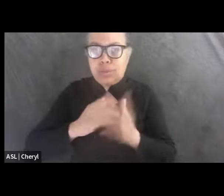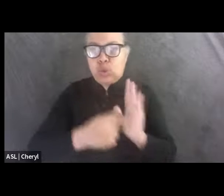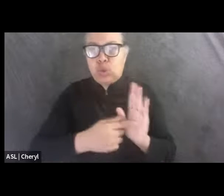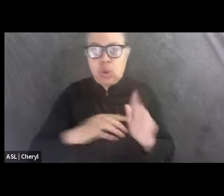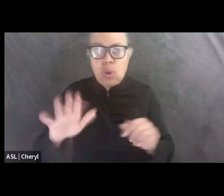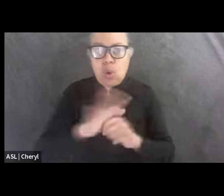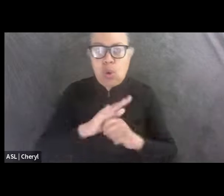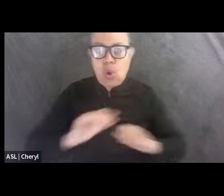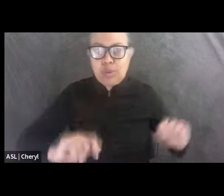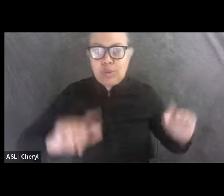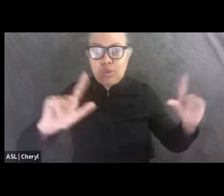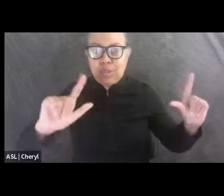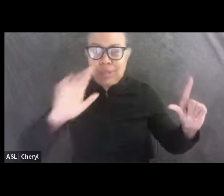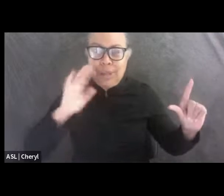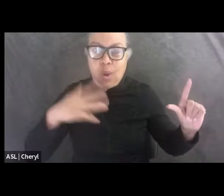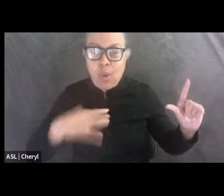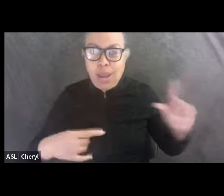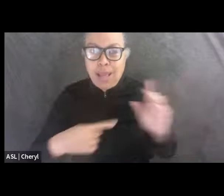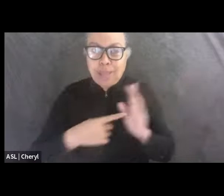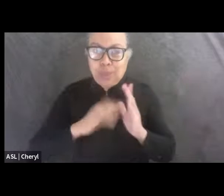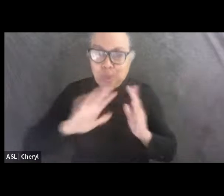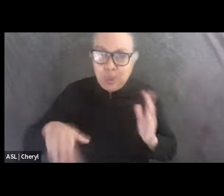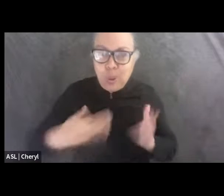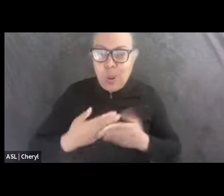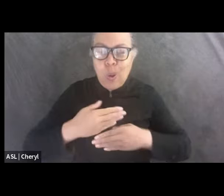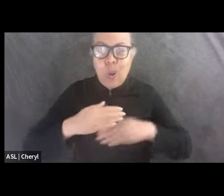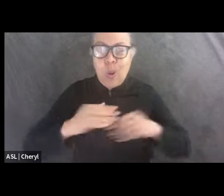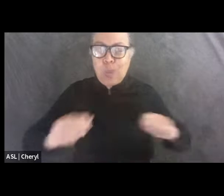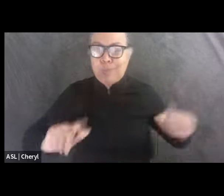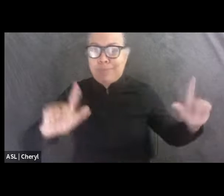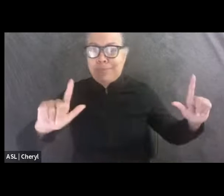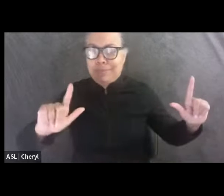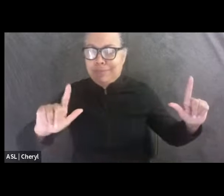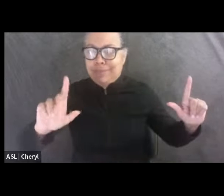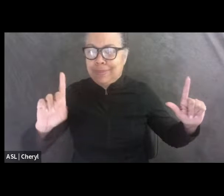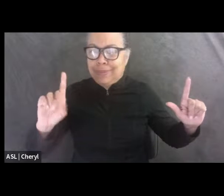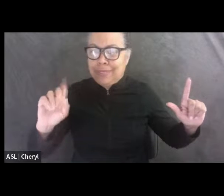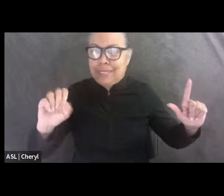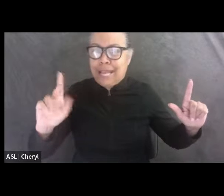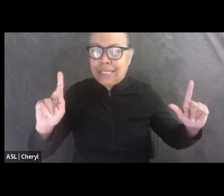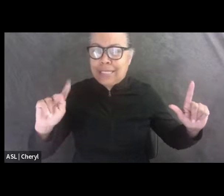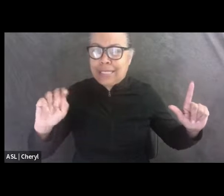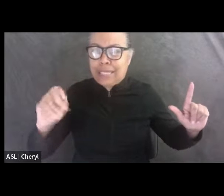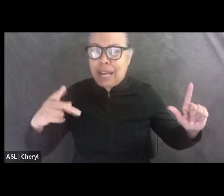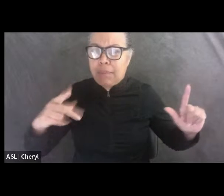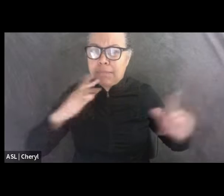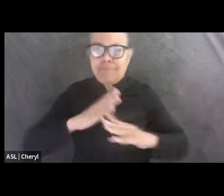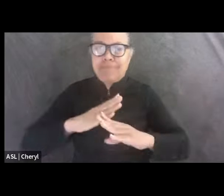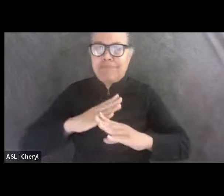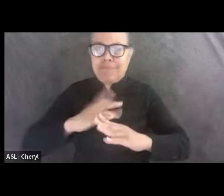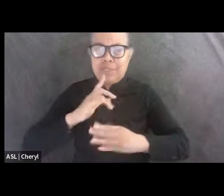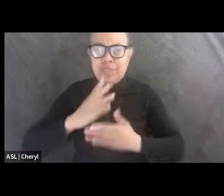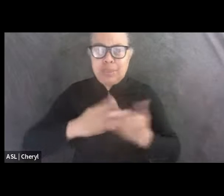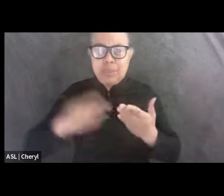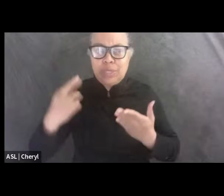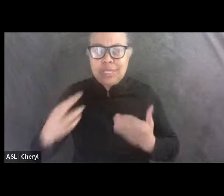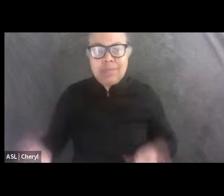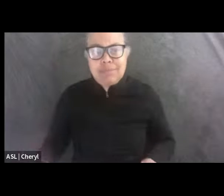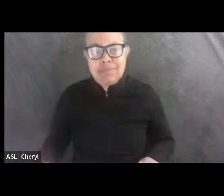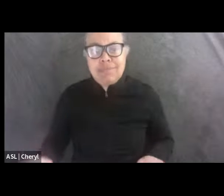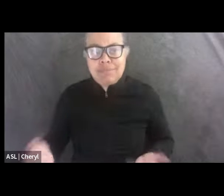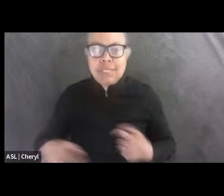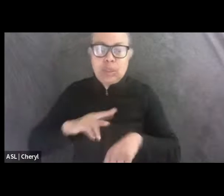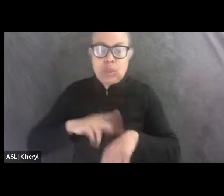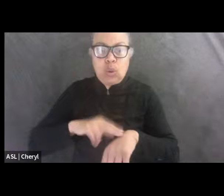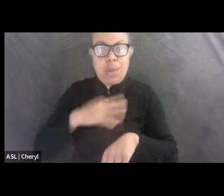I would like just to share my entire desktop, and instead it's not letting me do that. So it'll be a lot of, and I typically like to